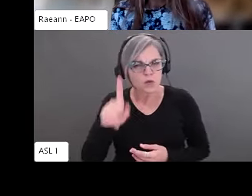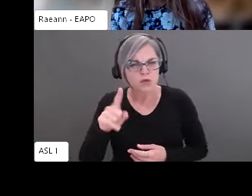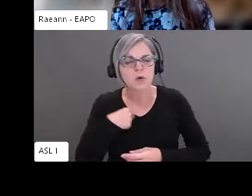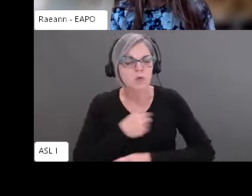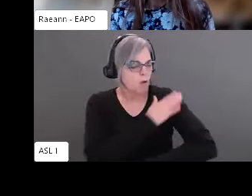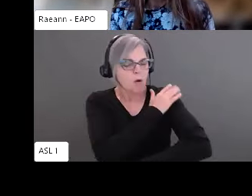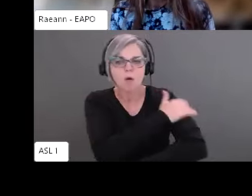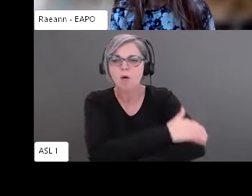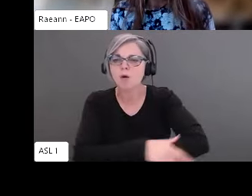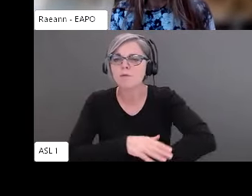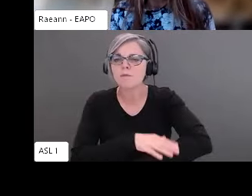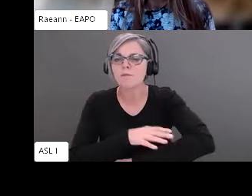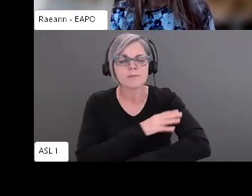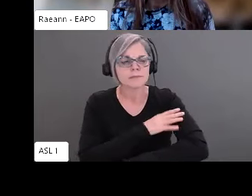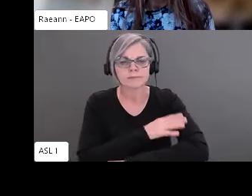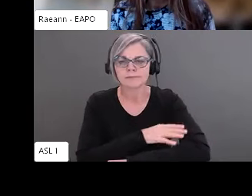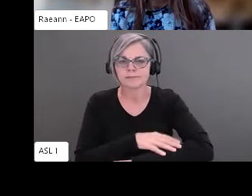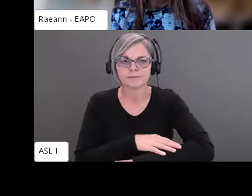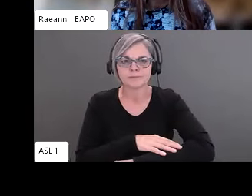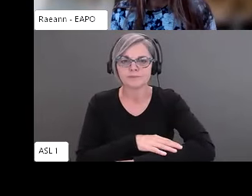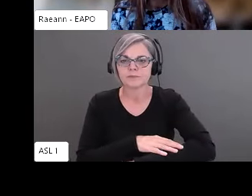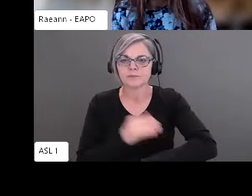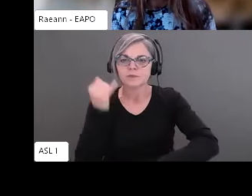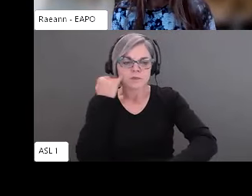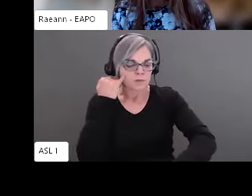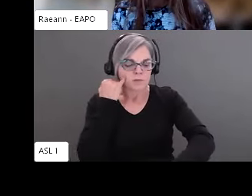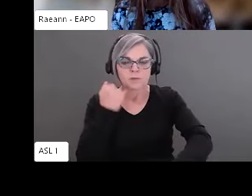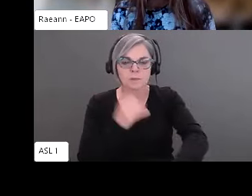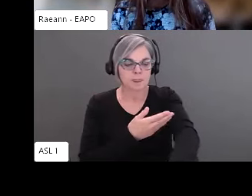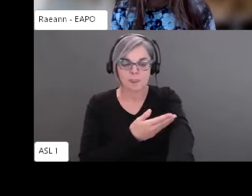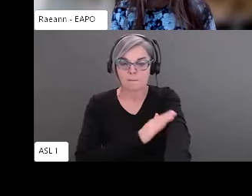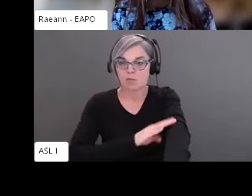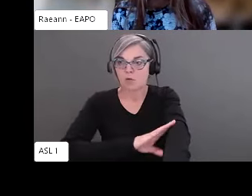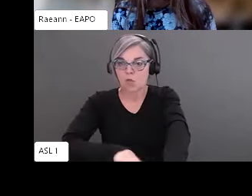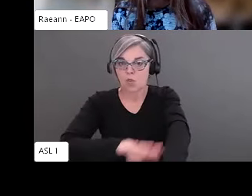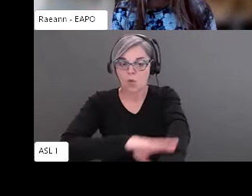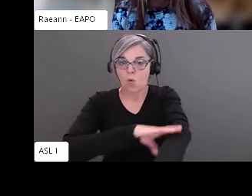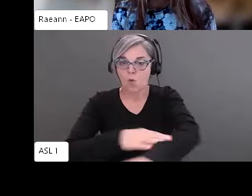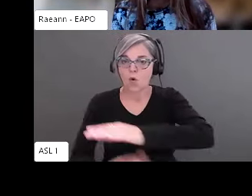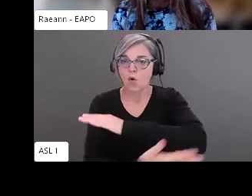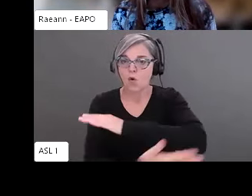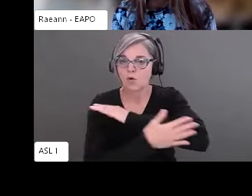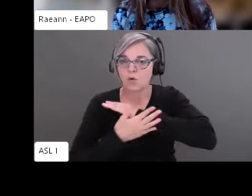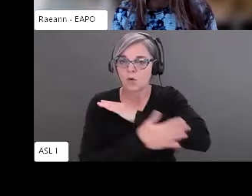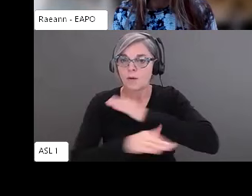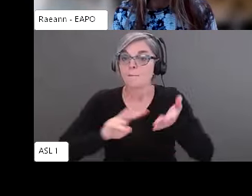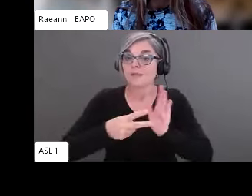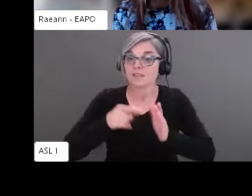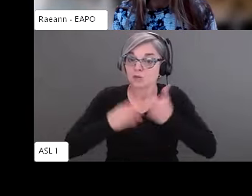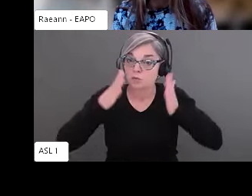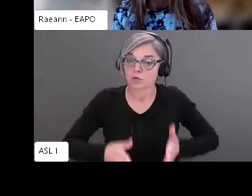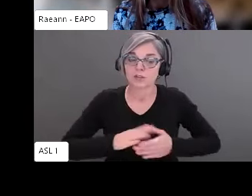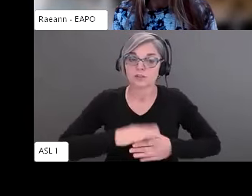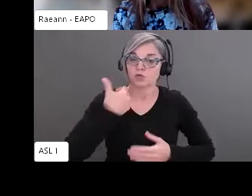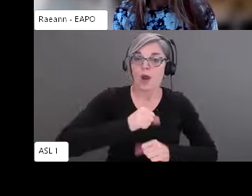if do the posterior lower arm indicate an attempt to protect themselves or is it clear cut that it